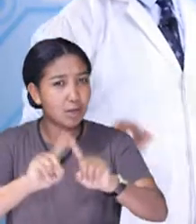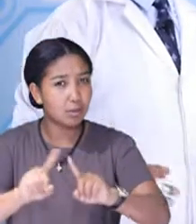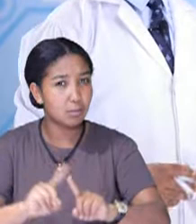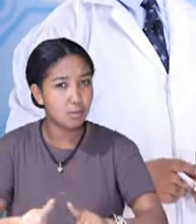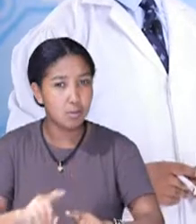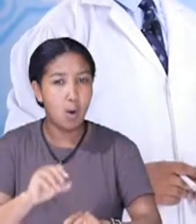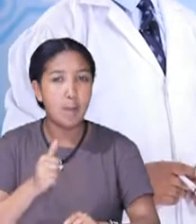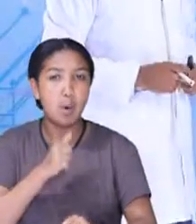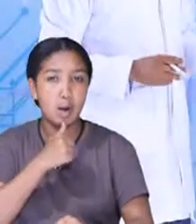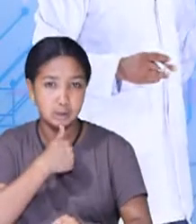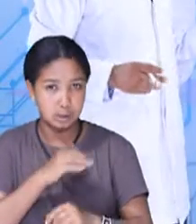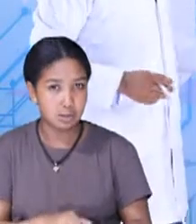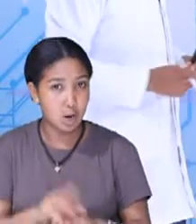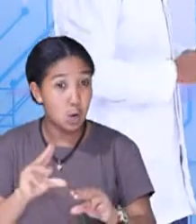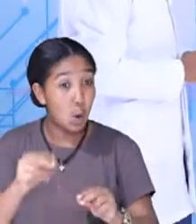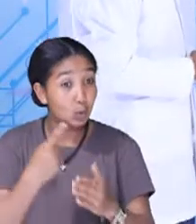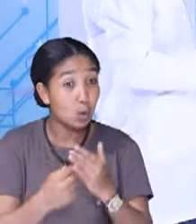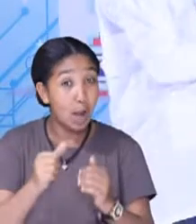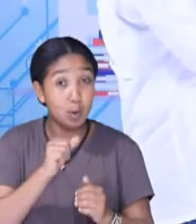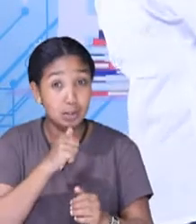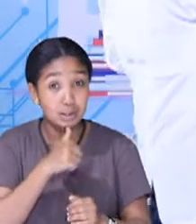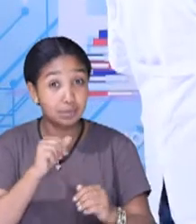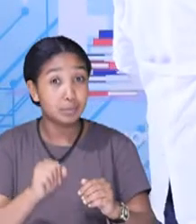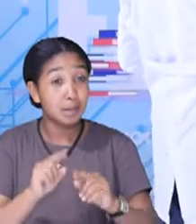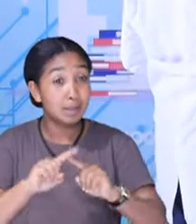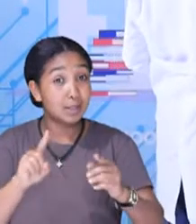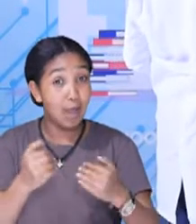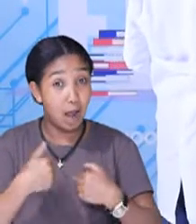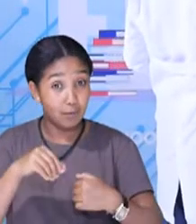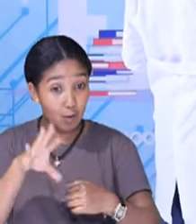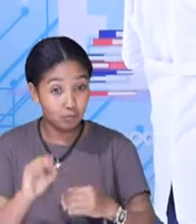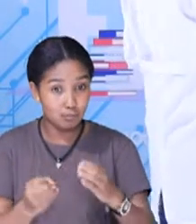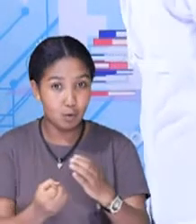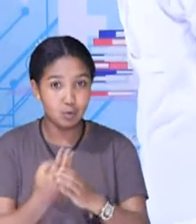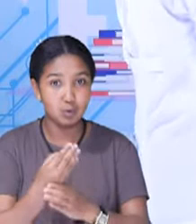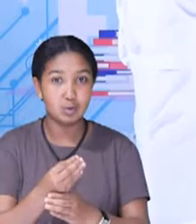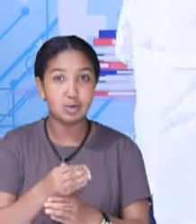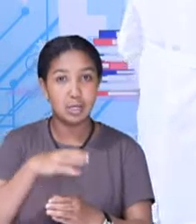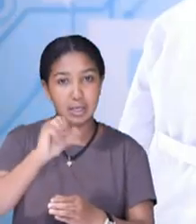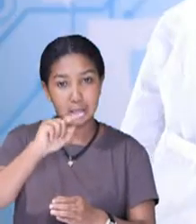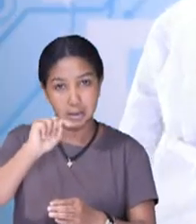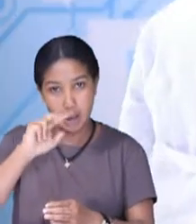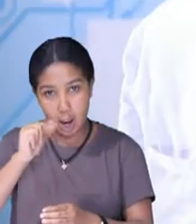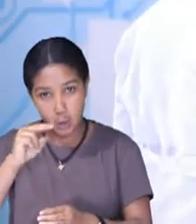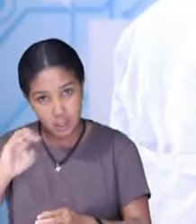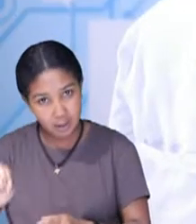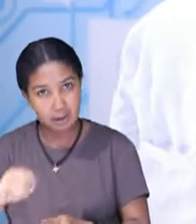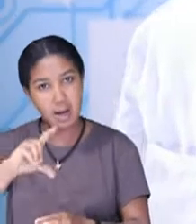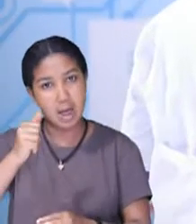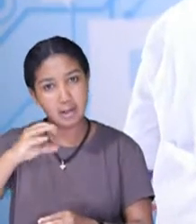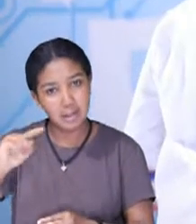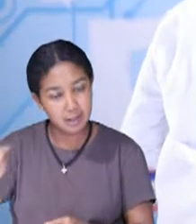of amino acids. Not only amino acids, but they have also produced ethanoic acid, lactic